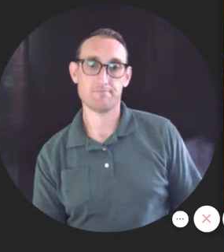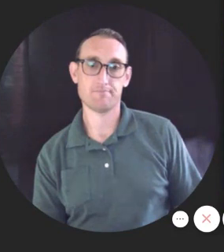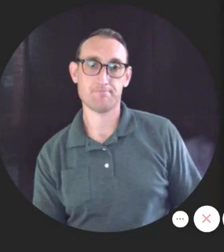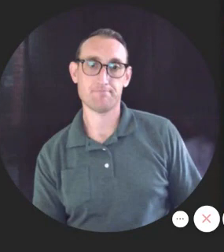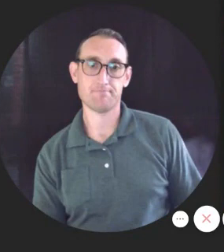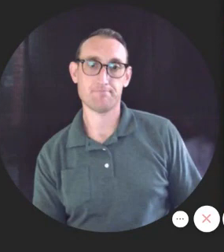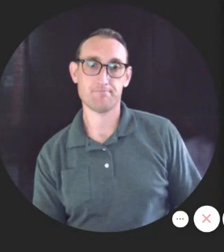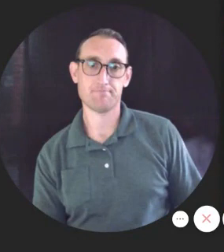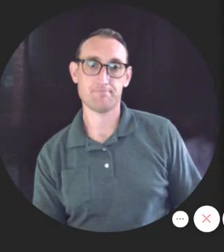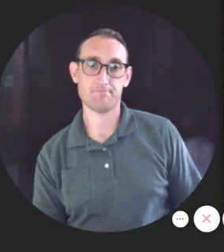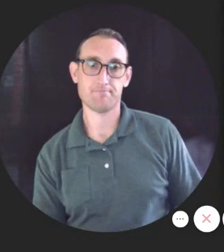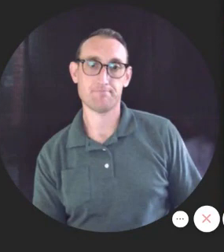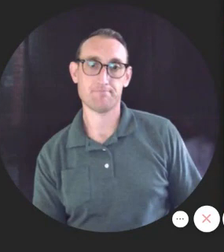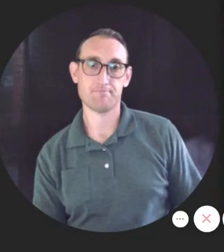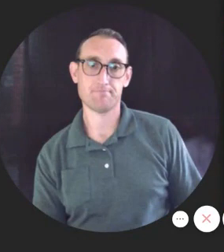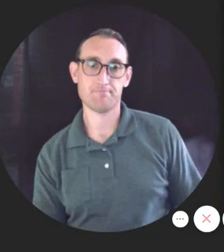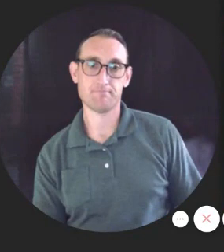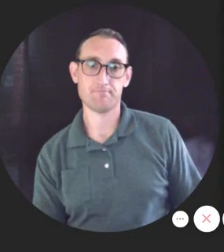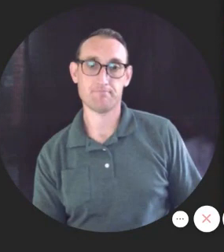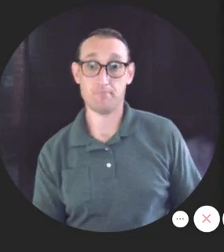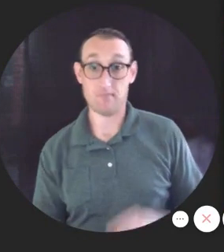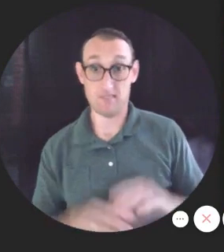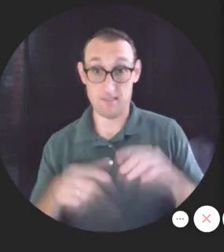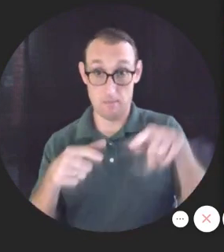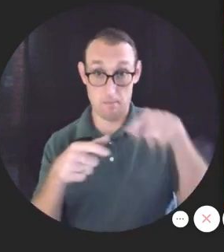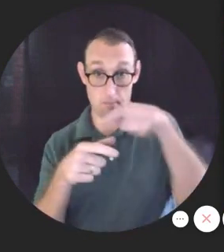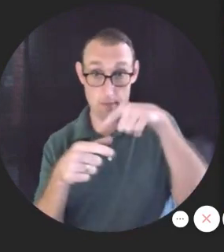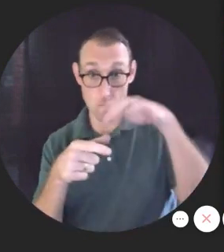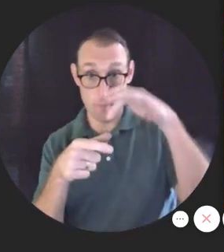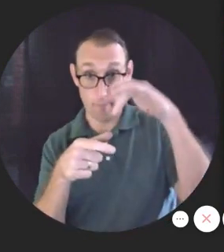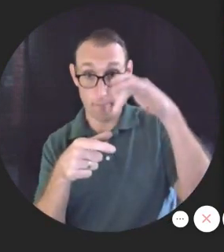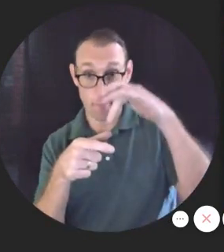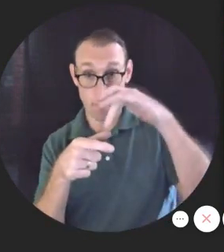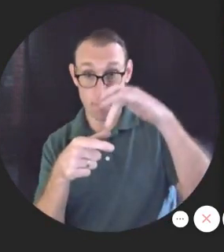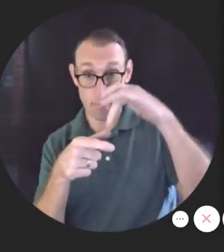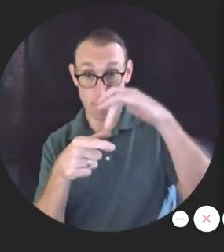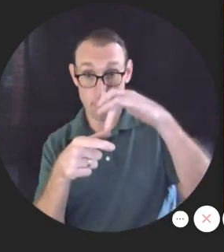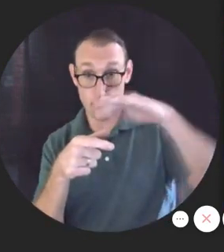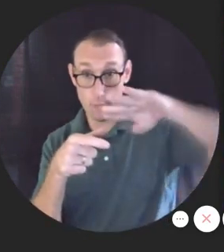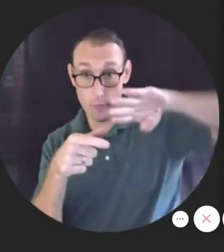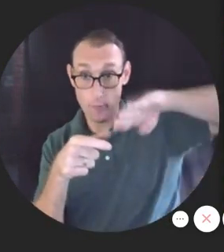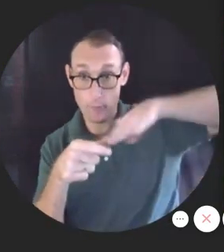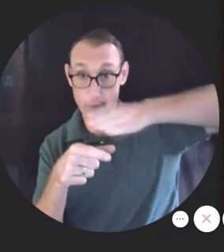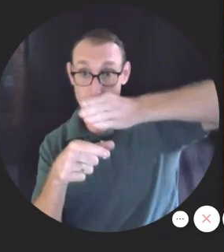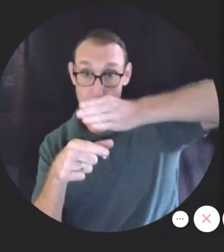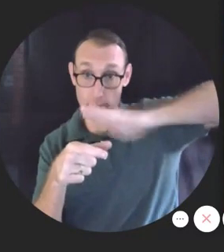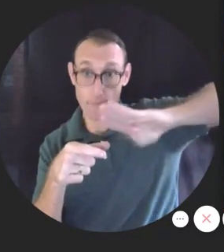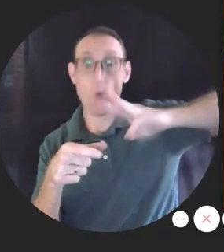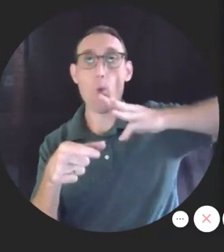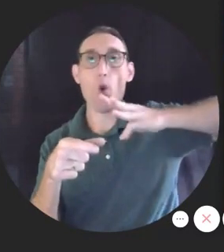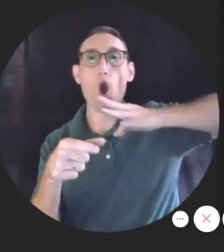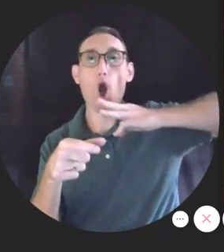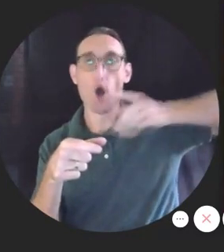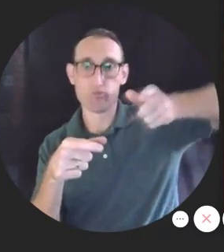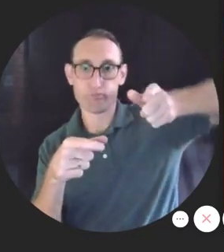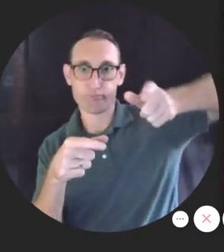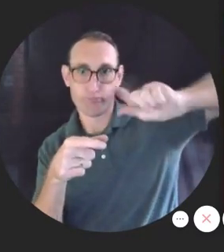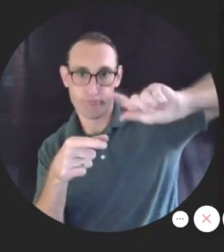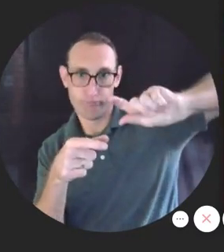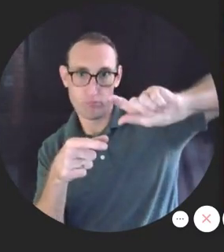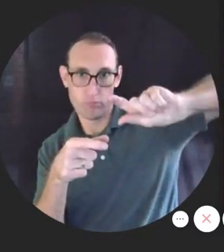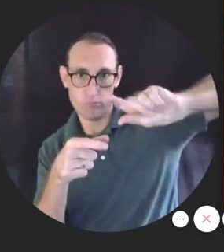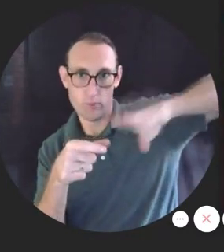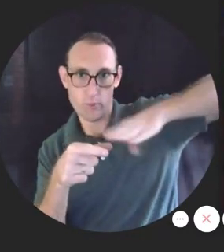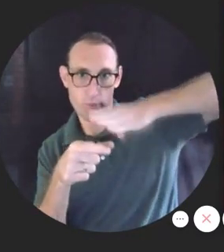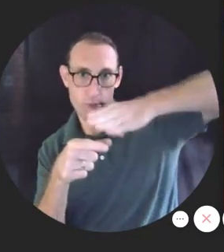I'm gonna just push down the middle just a little bit so the water will gather right in the middle. Now let's put a little bit of water